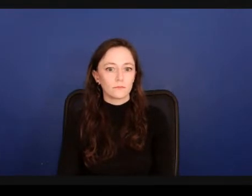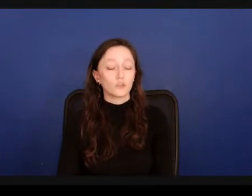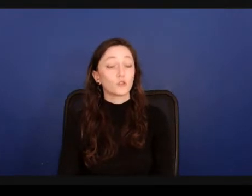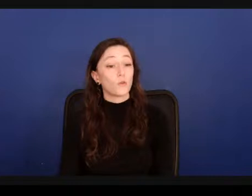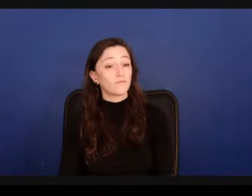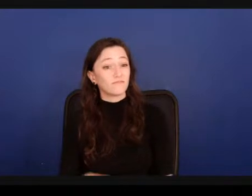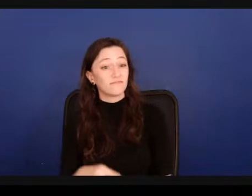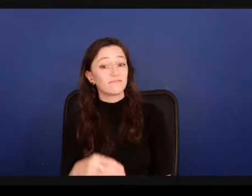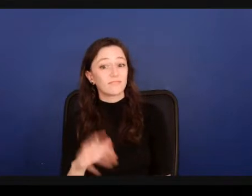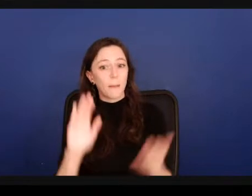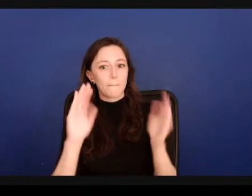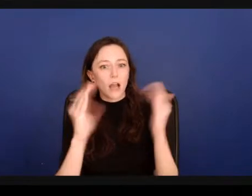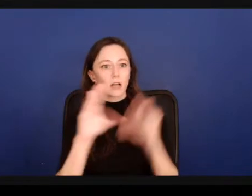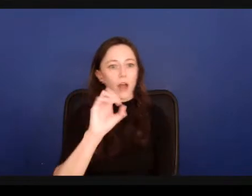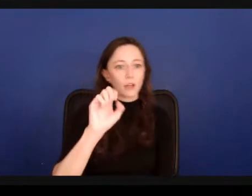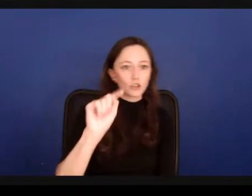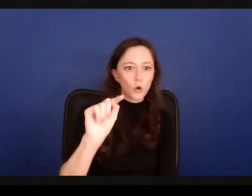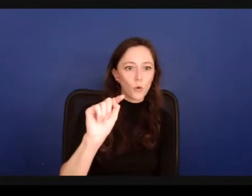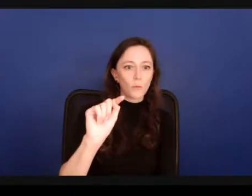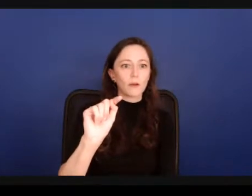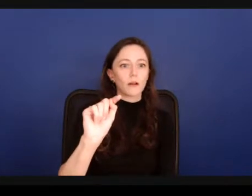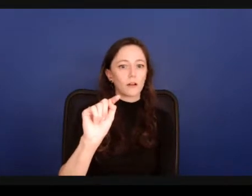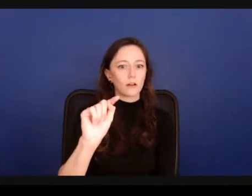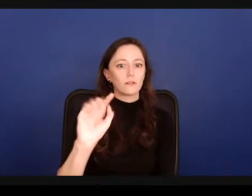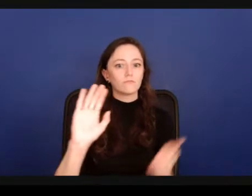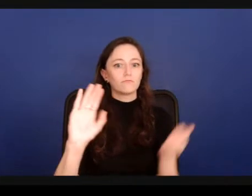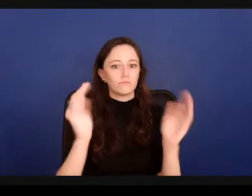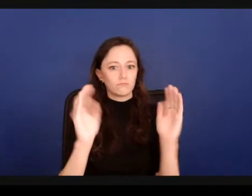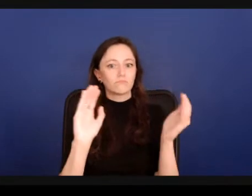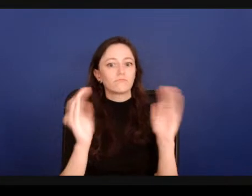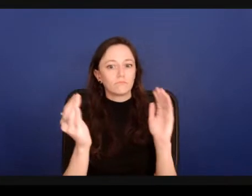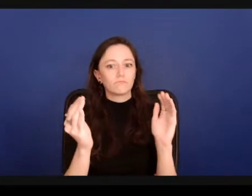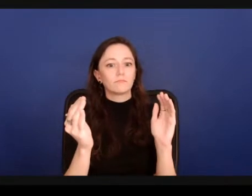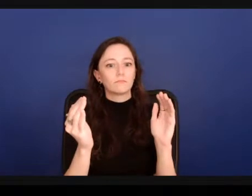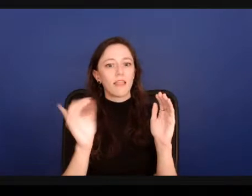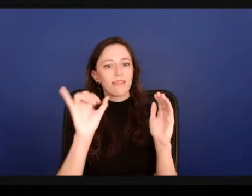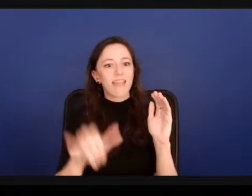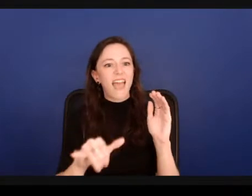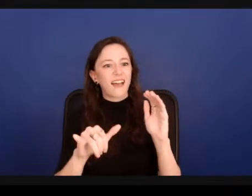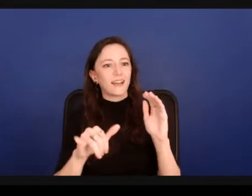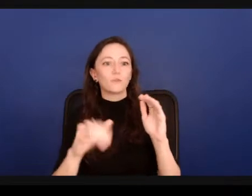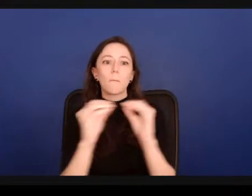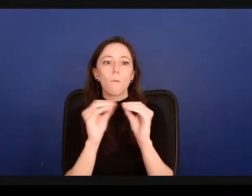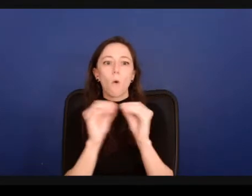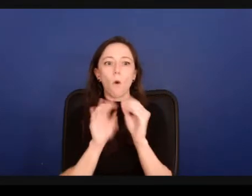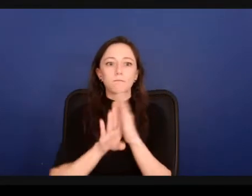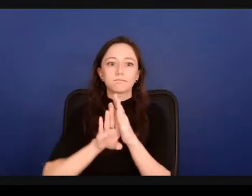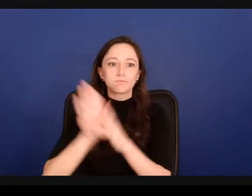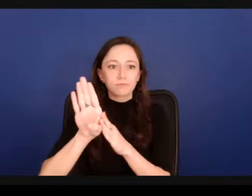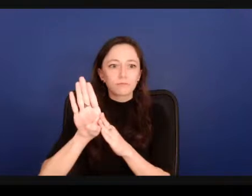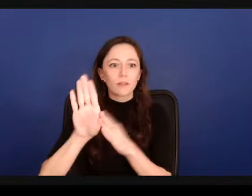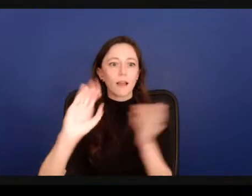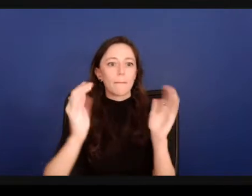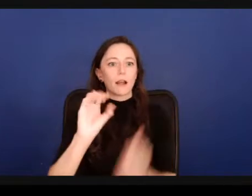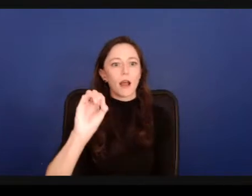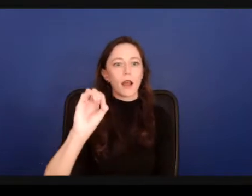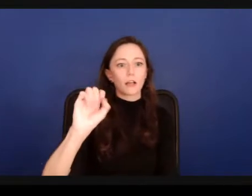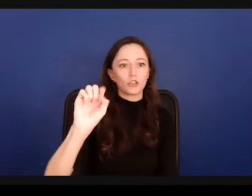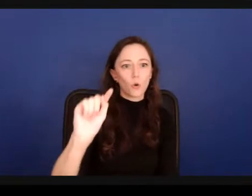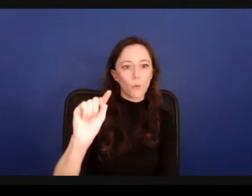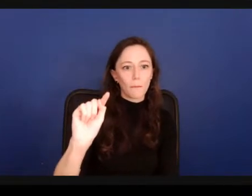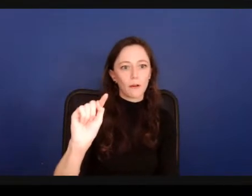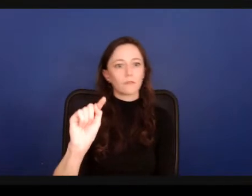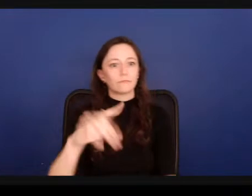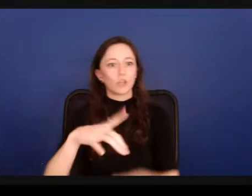area. So that was the key thing there. The rate of earthquakes was slightly higher than they saw in October.